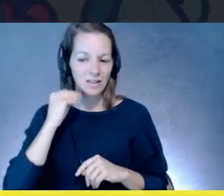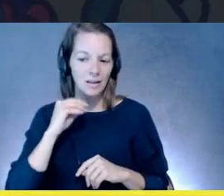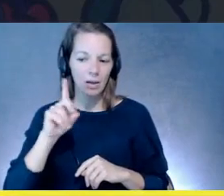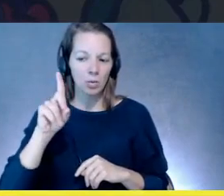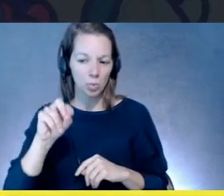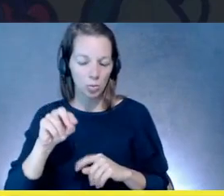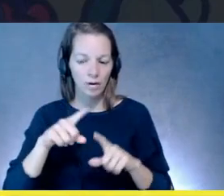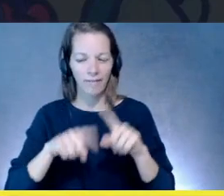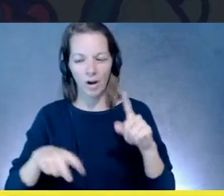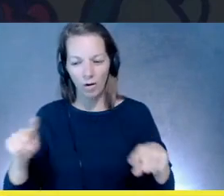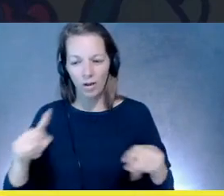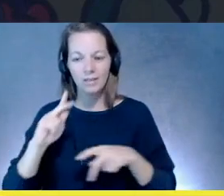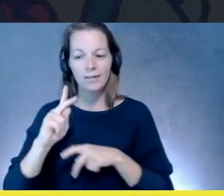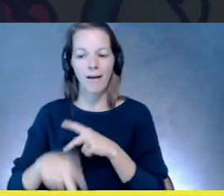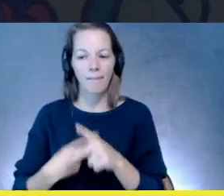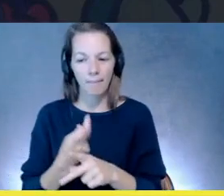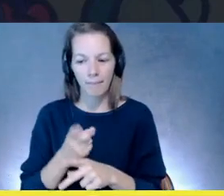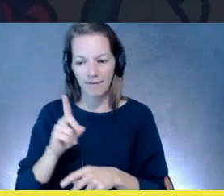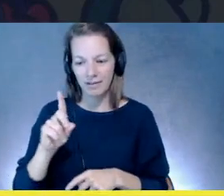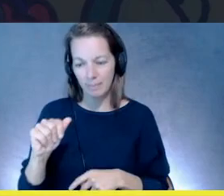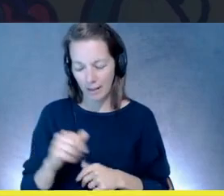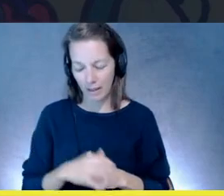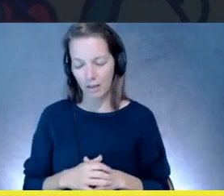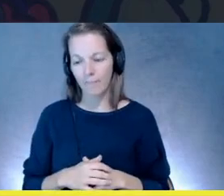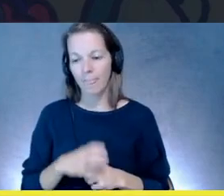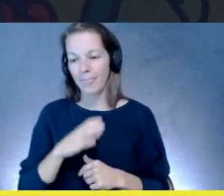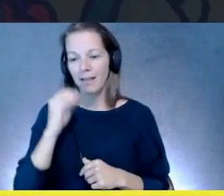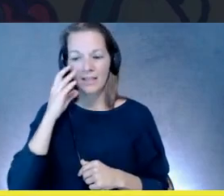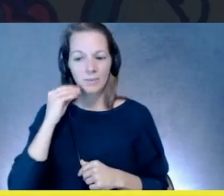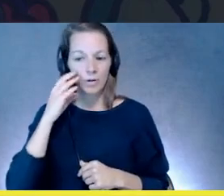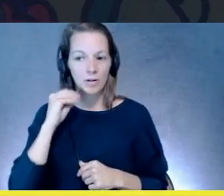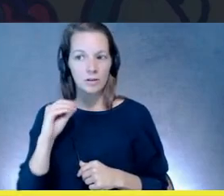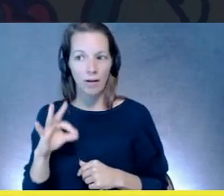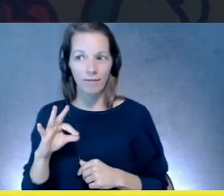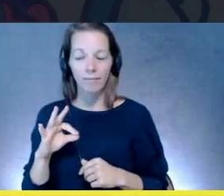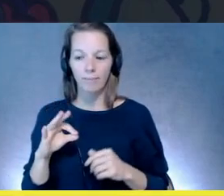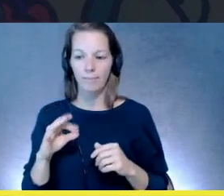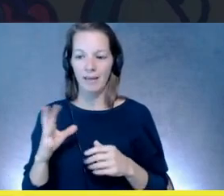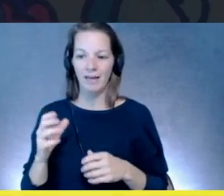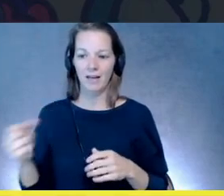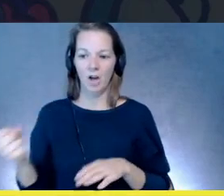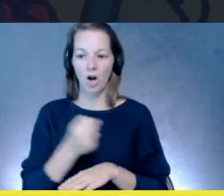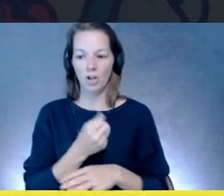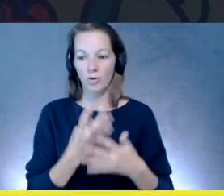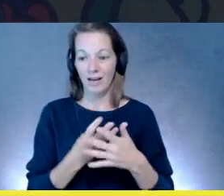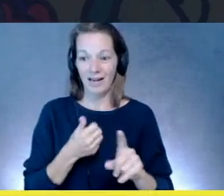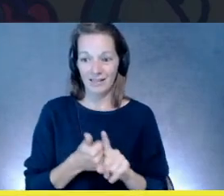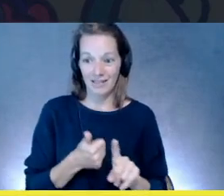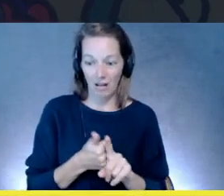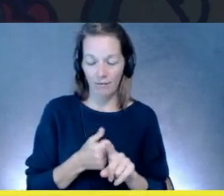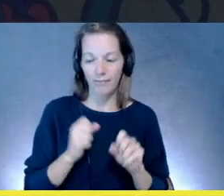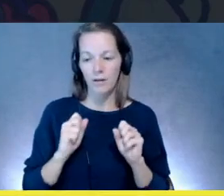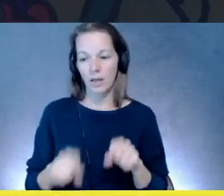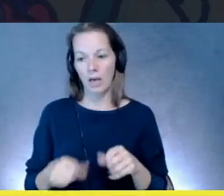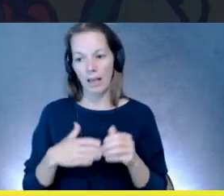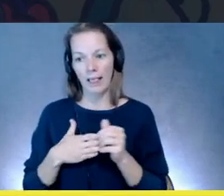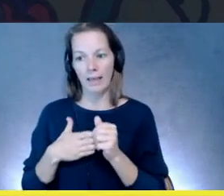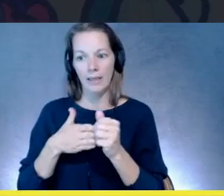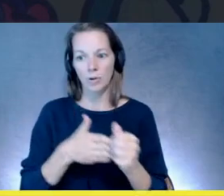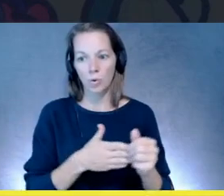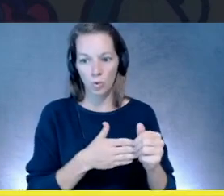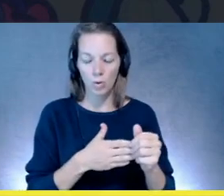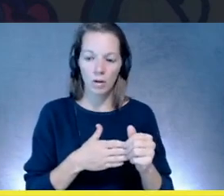type of disability, and then the experience of being incarcerated itself can lead to